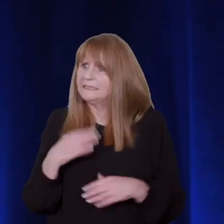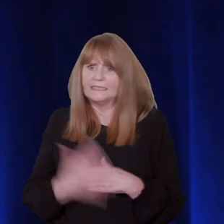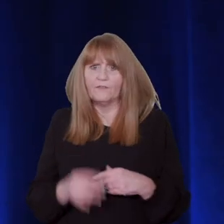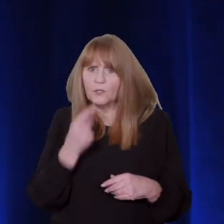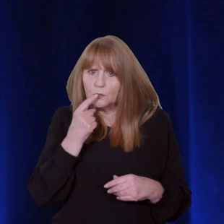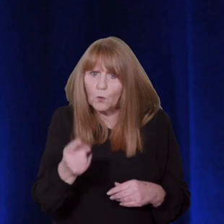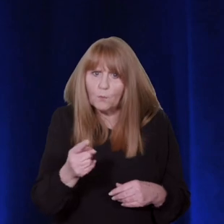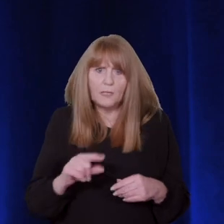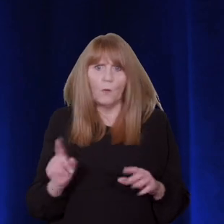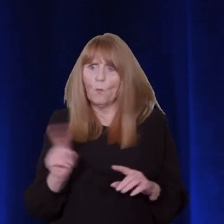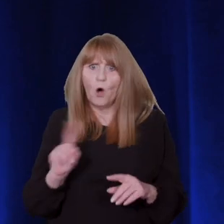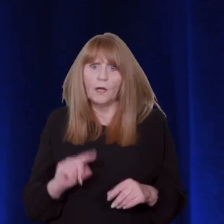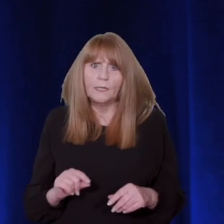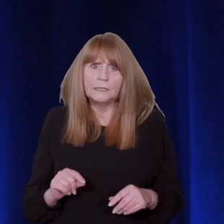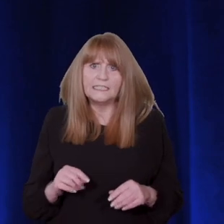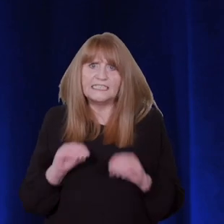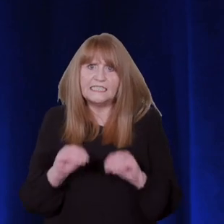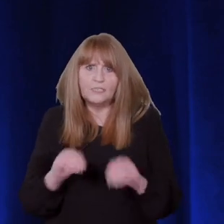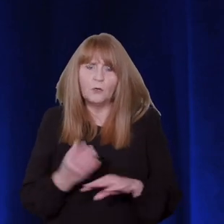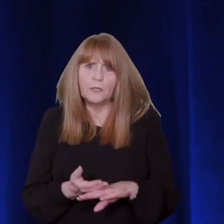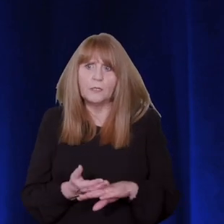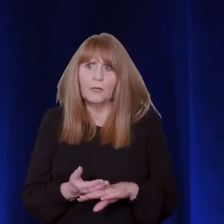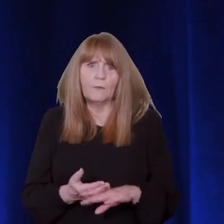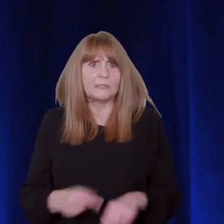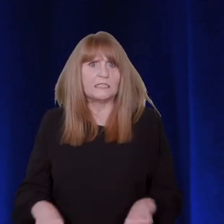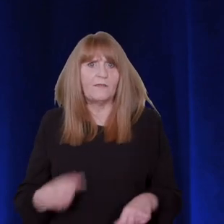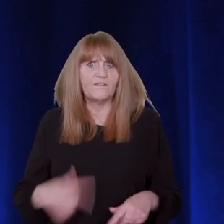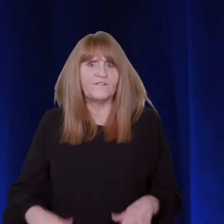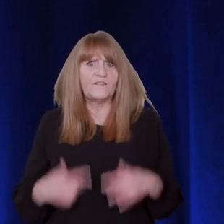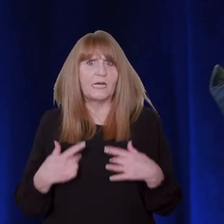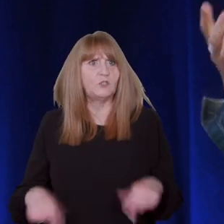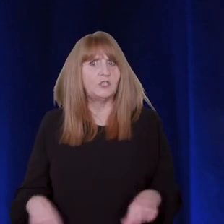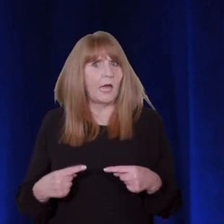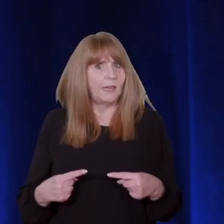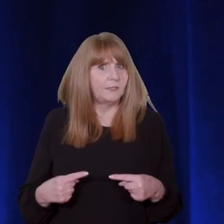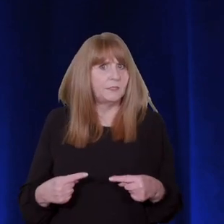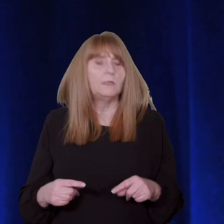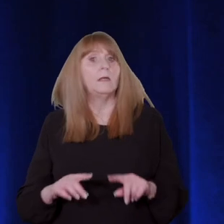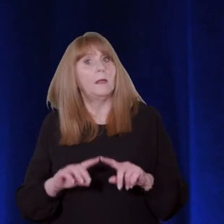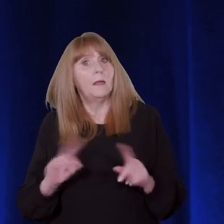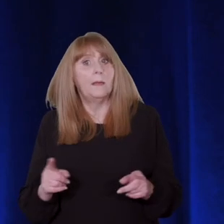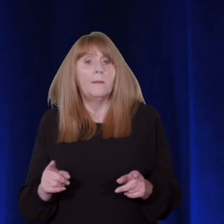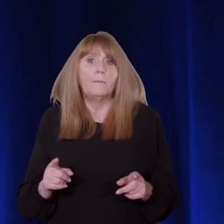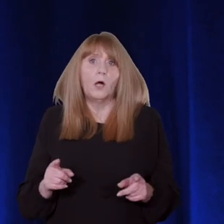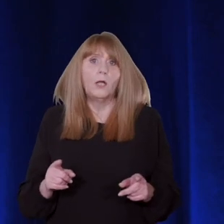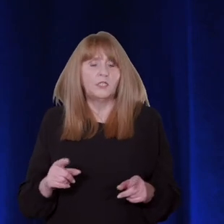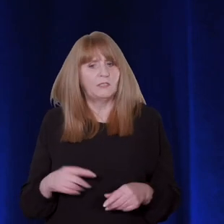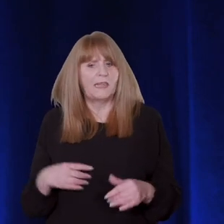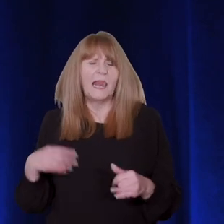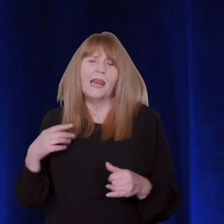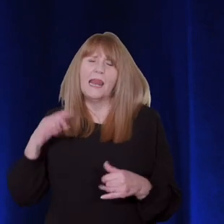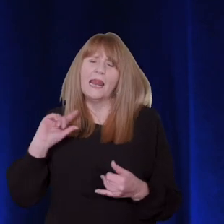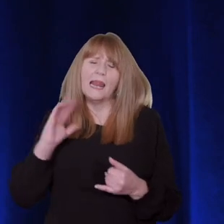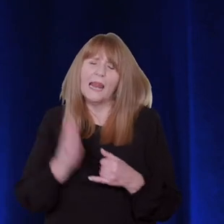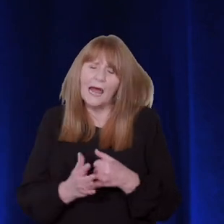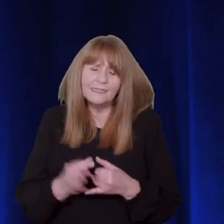felt really challenged. But just as I'm leaving the house, having done all the other things that the Lord told me to do, he said, stand with your notebook,